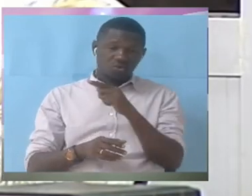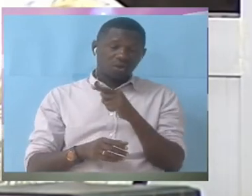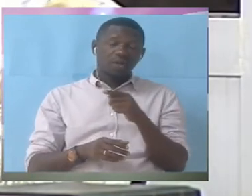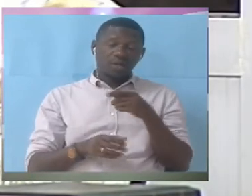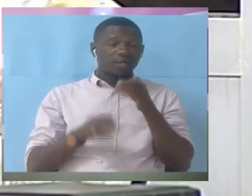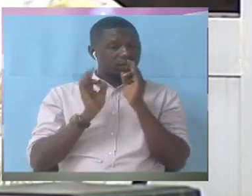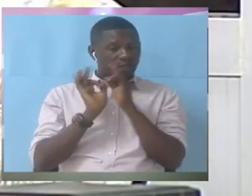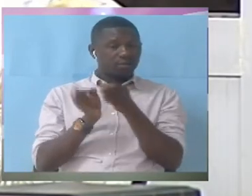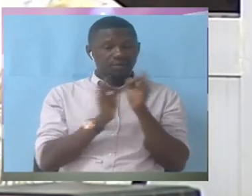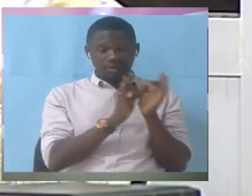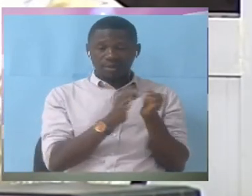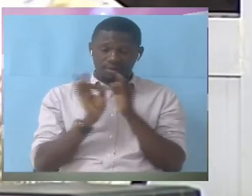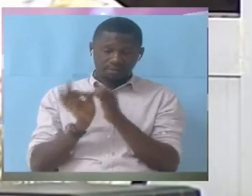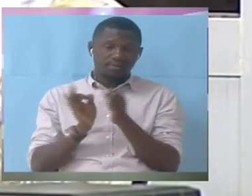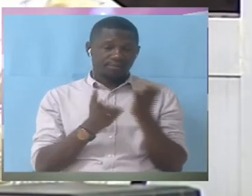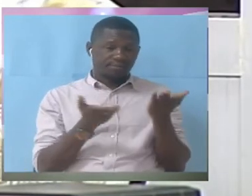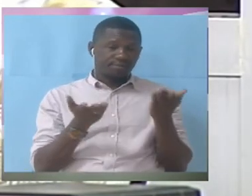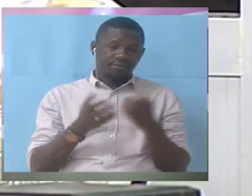Well, he